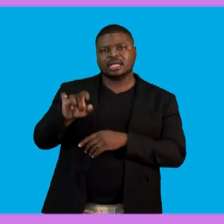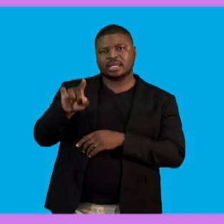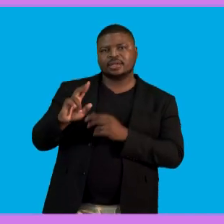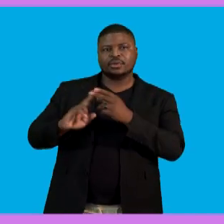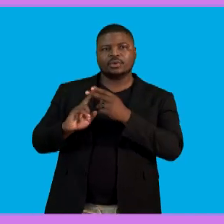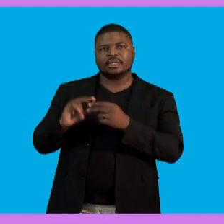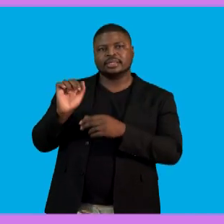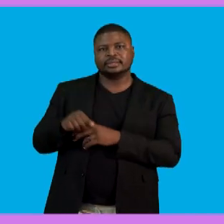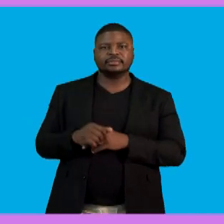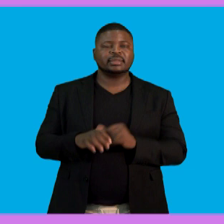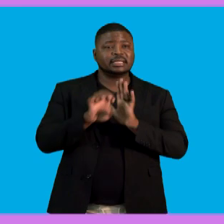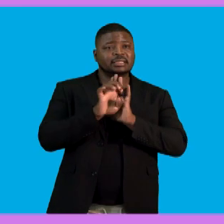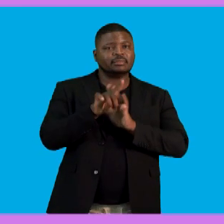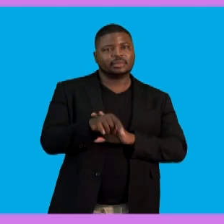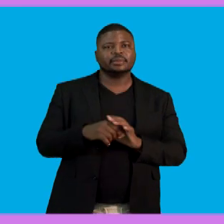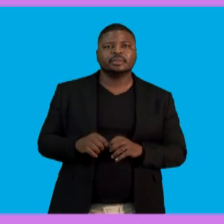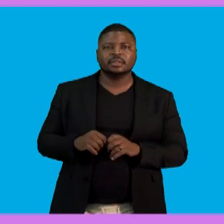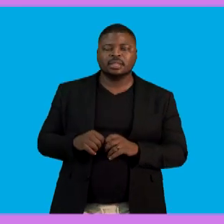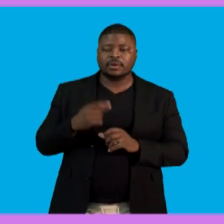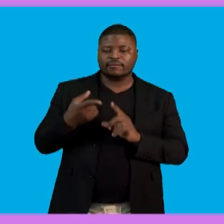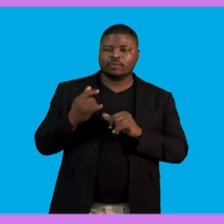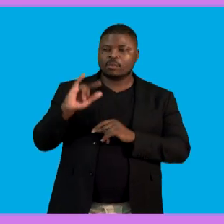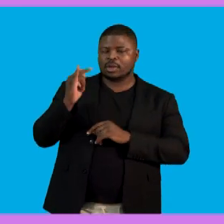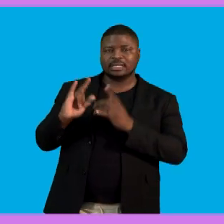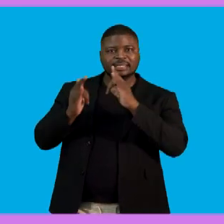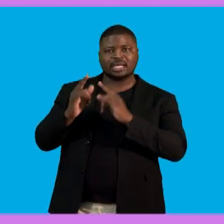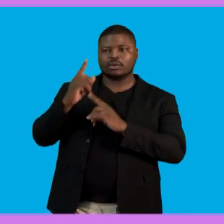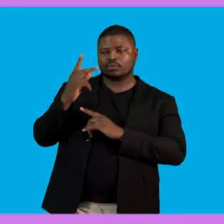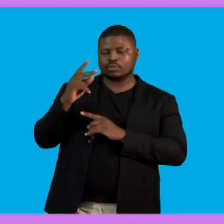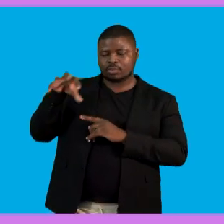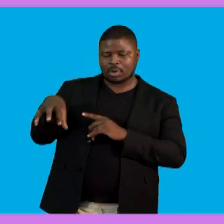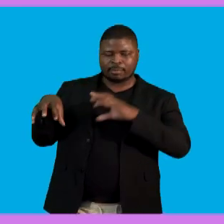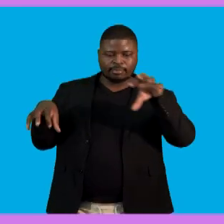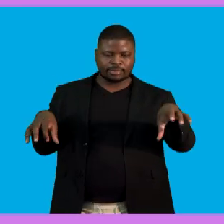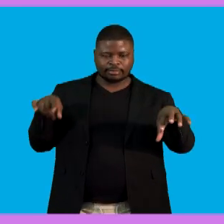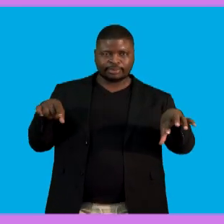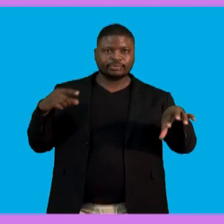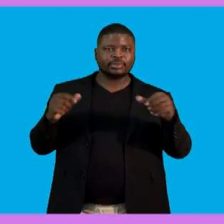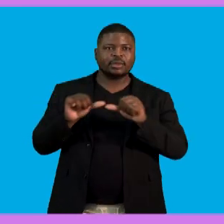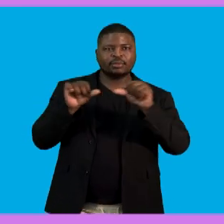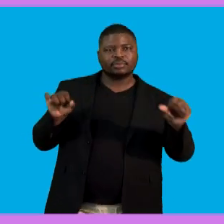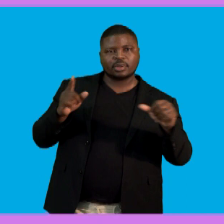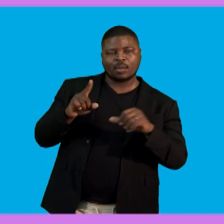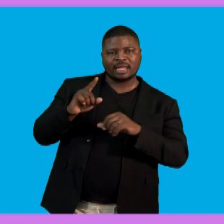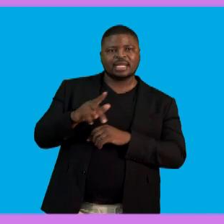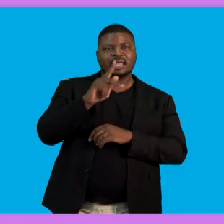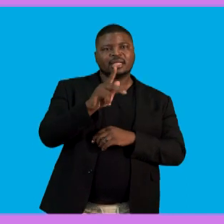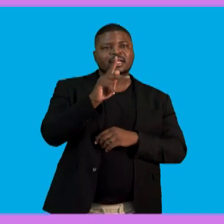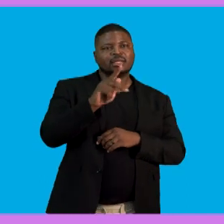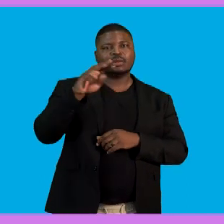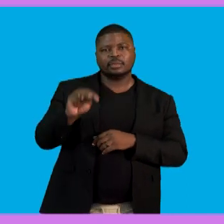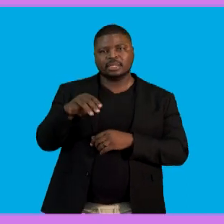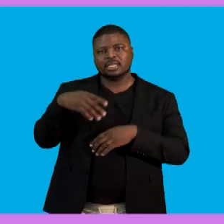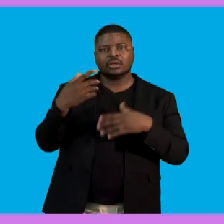An example is the distance between two towns is measured in kilometers, but it can also be expressed in meters